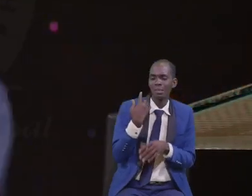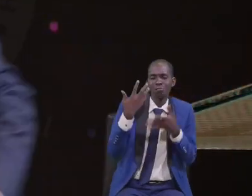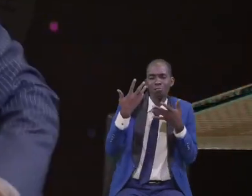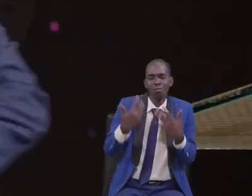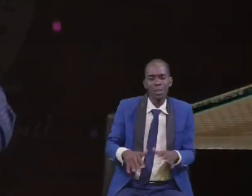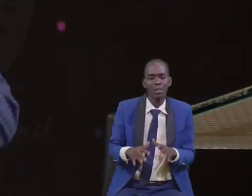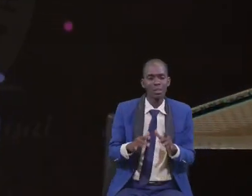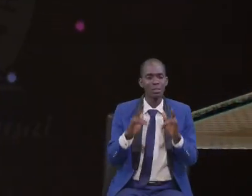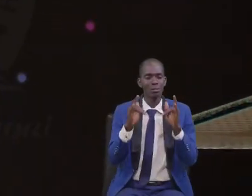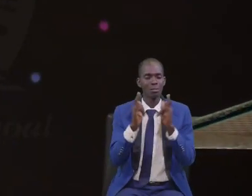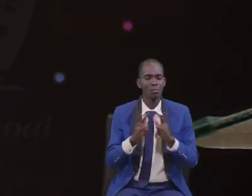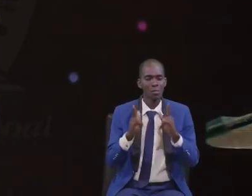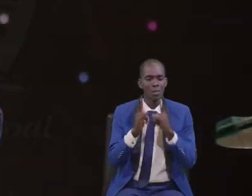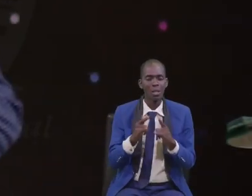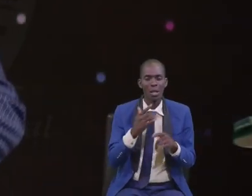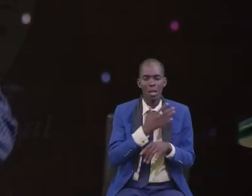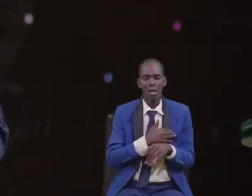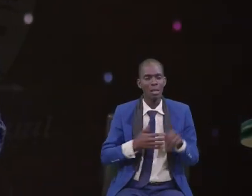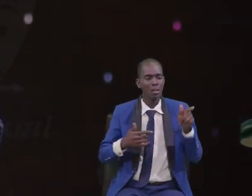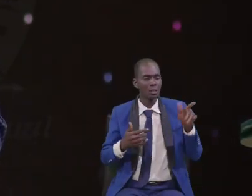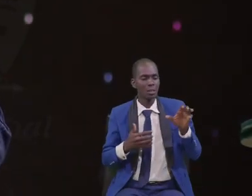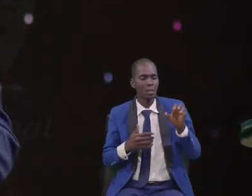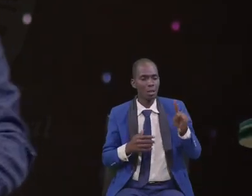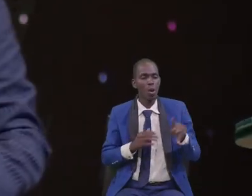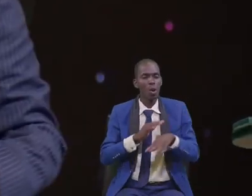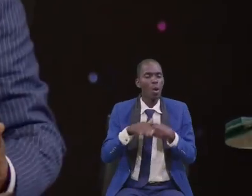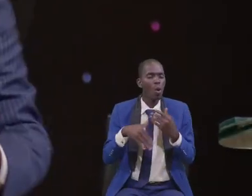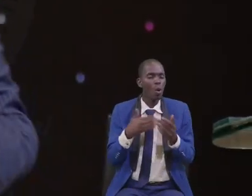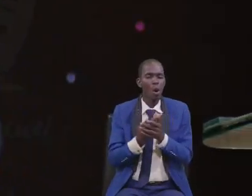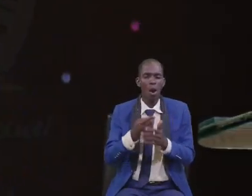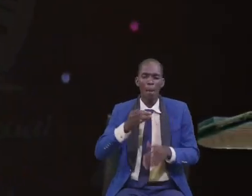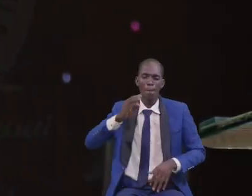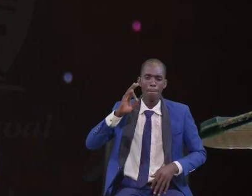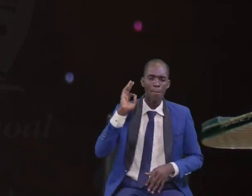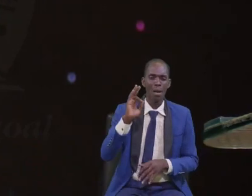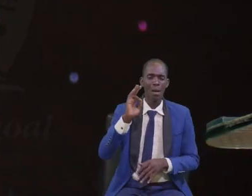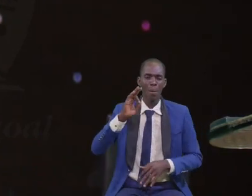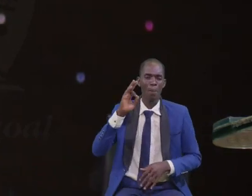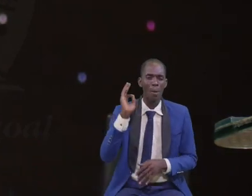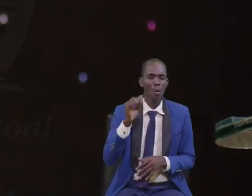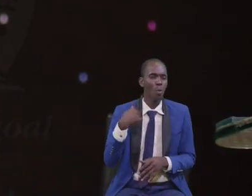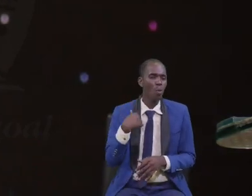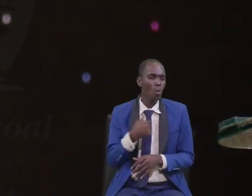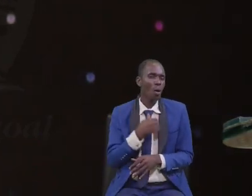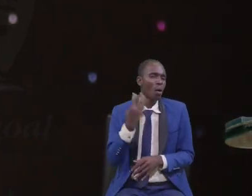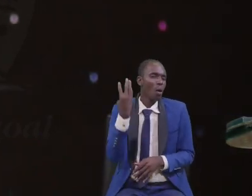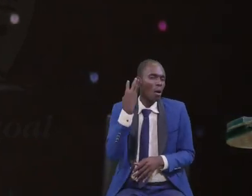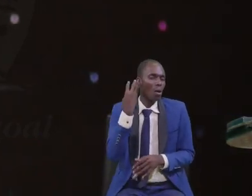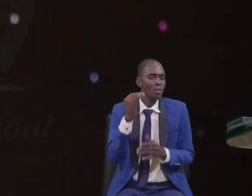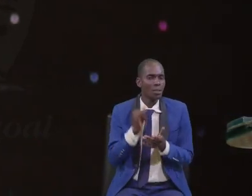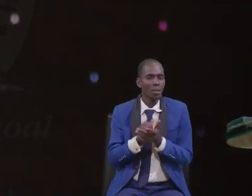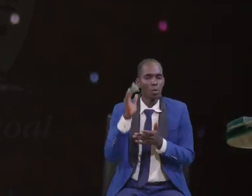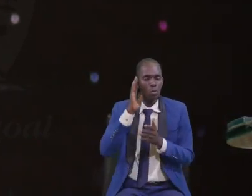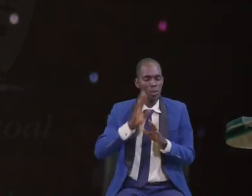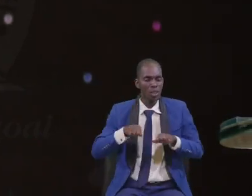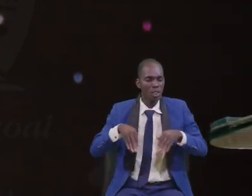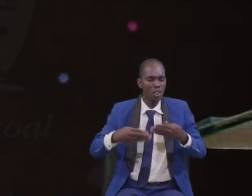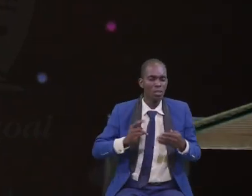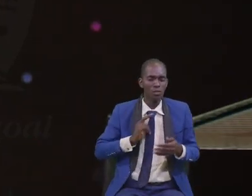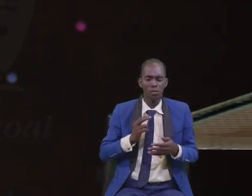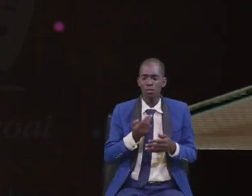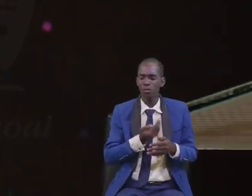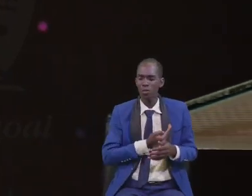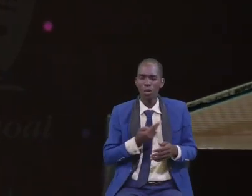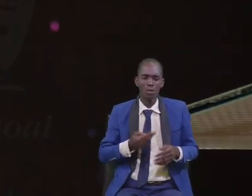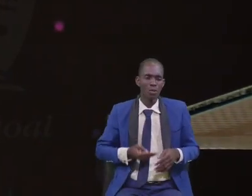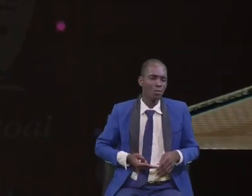in December, and then all the messages we have been hearing that will give us real conviction, fiery conviction.